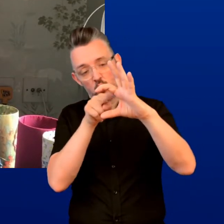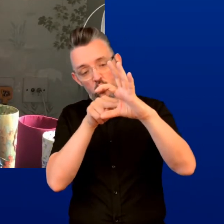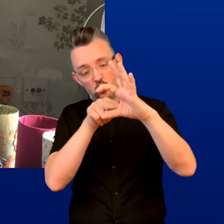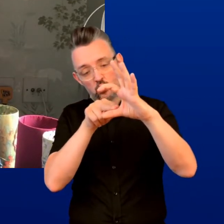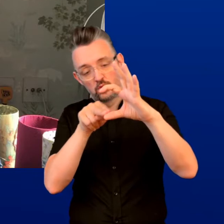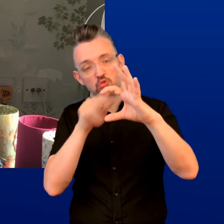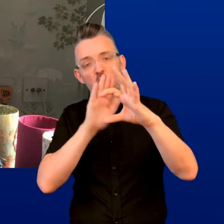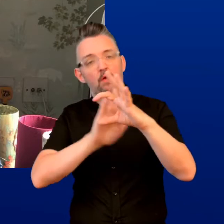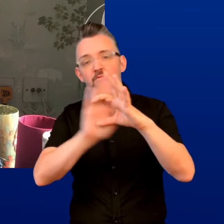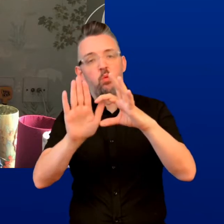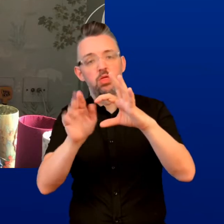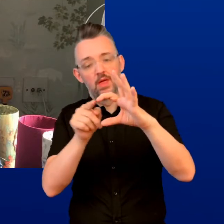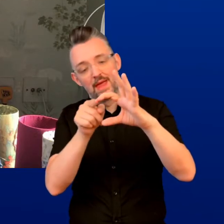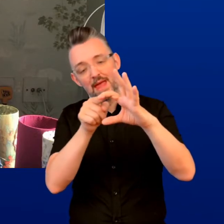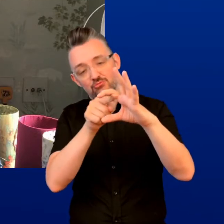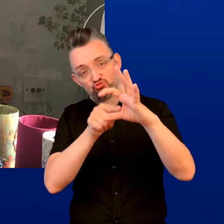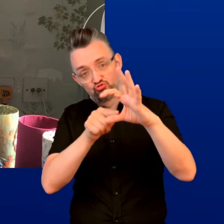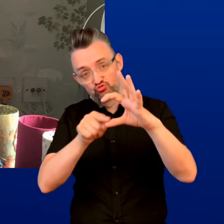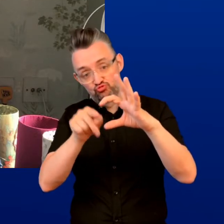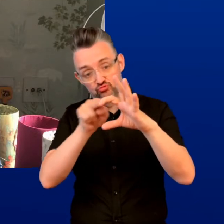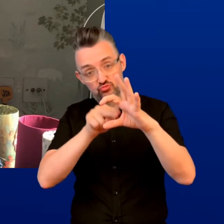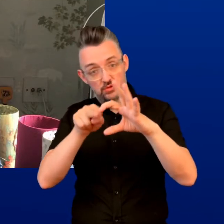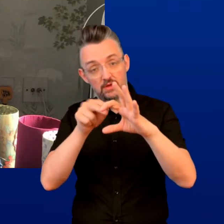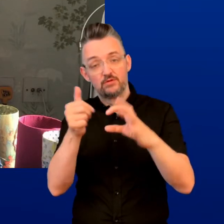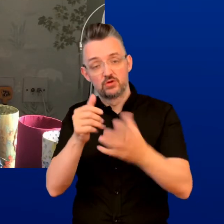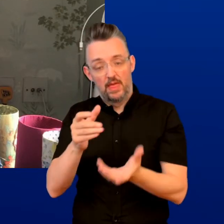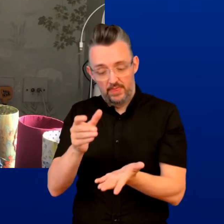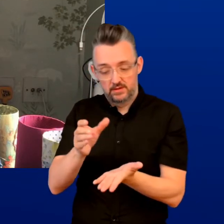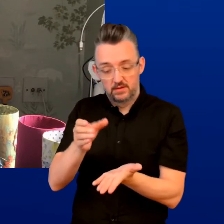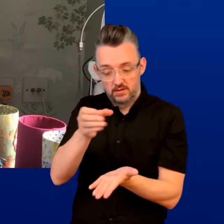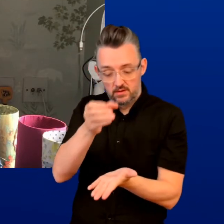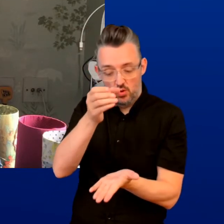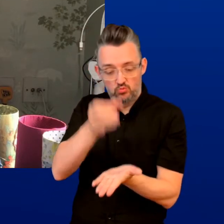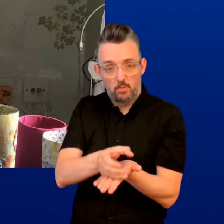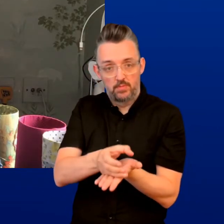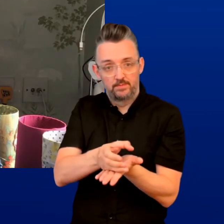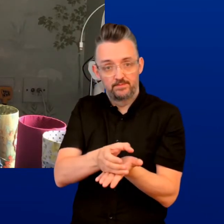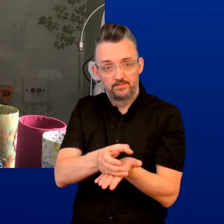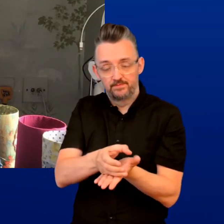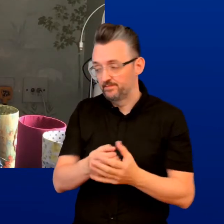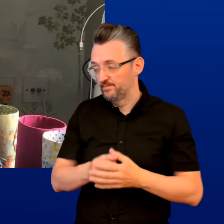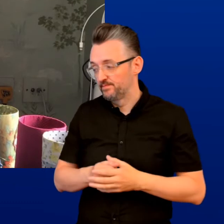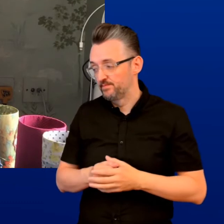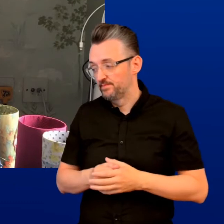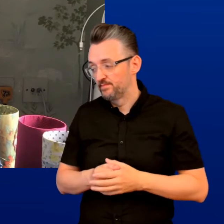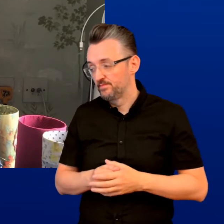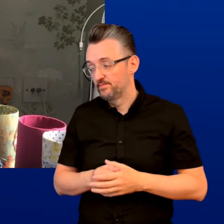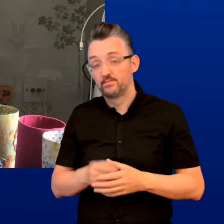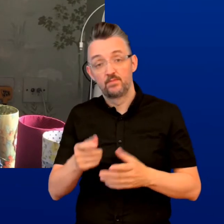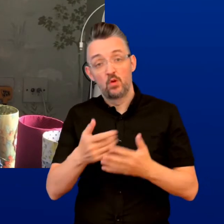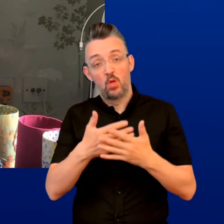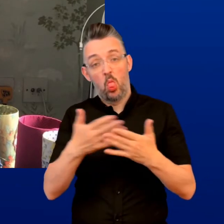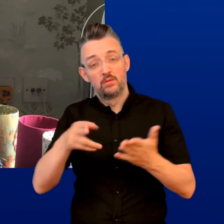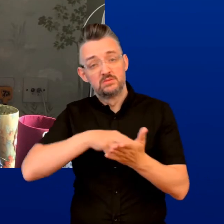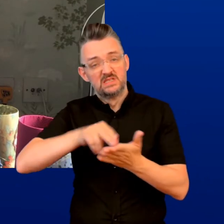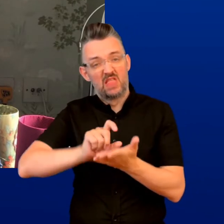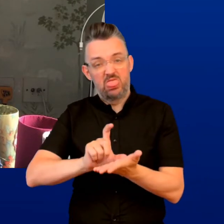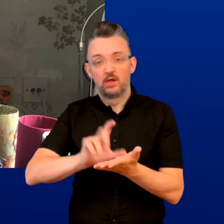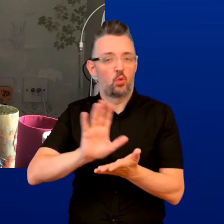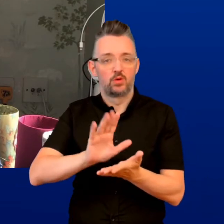with the glue. And then once you've done that, you'll be sticking it onto the bottom. You don't need a lot of glue on